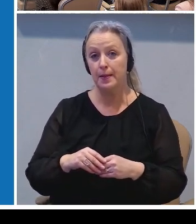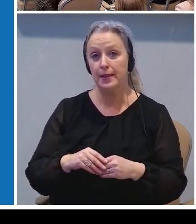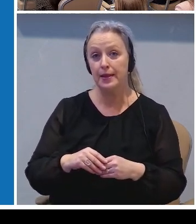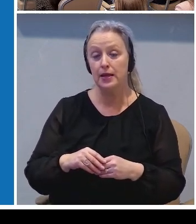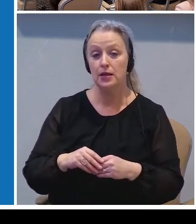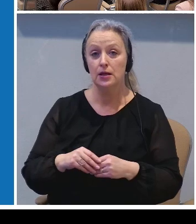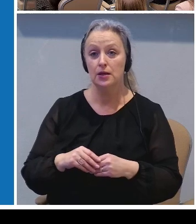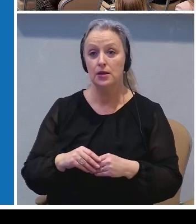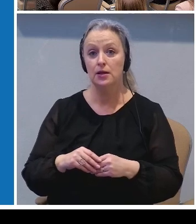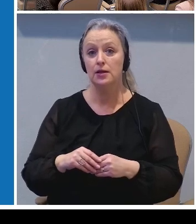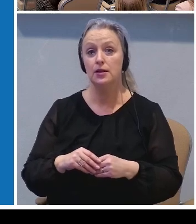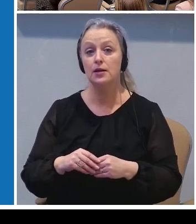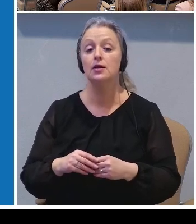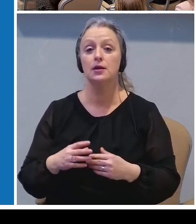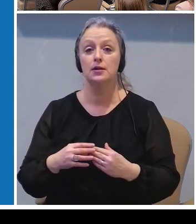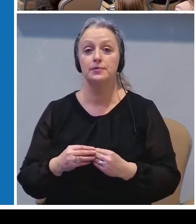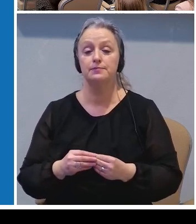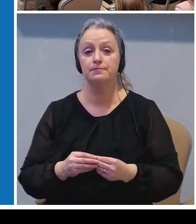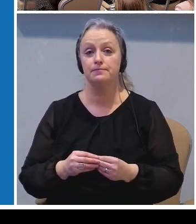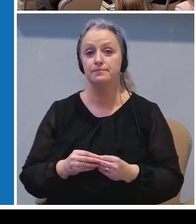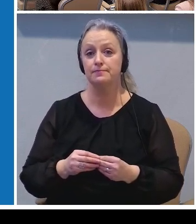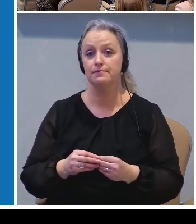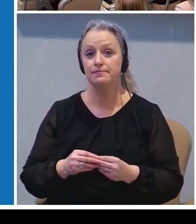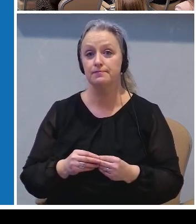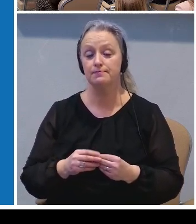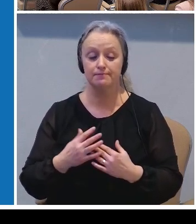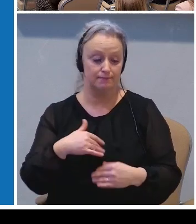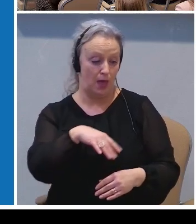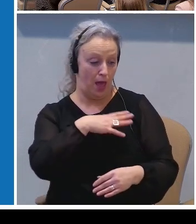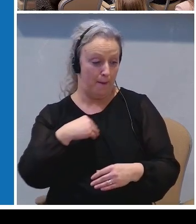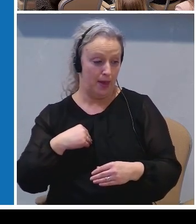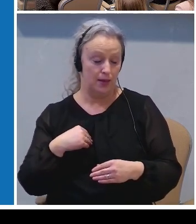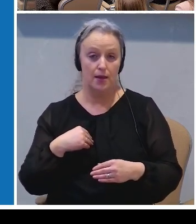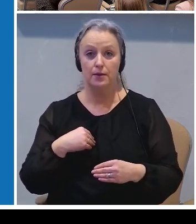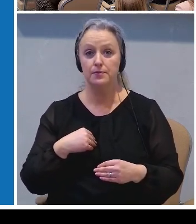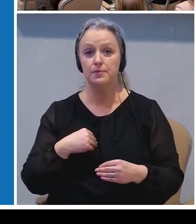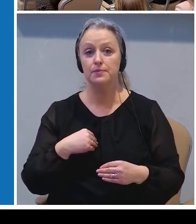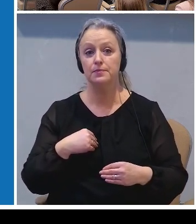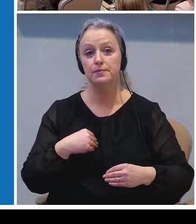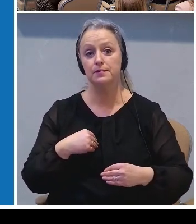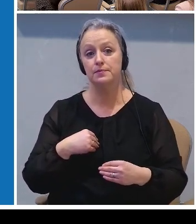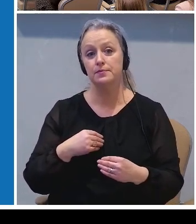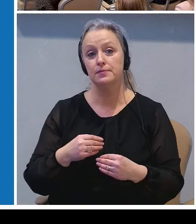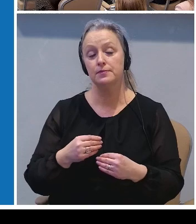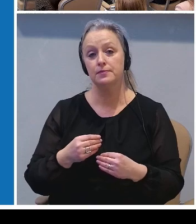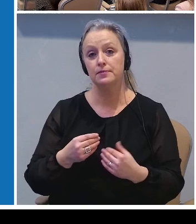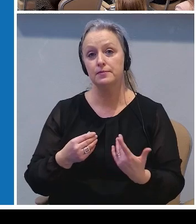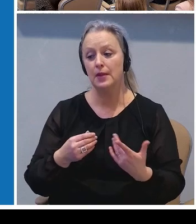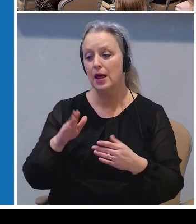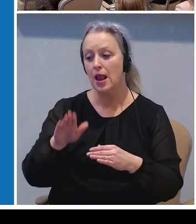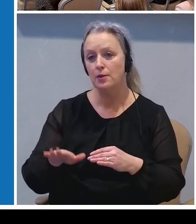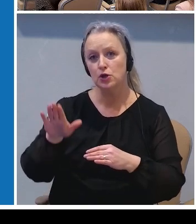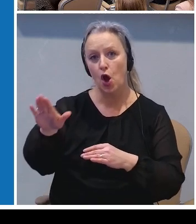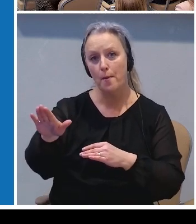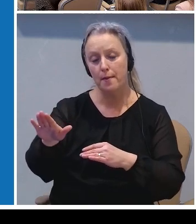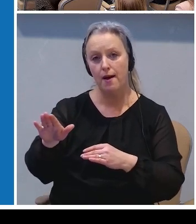put a new bone marrow in Me where the donor can make the enzyme, and then what happens is these are the kustutame donor blood lapse stem